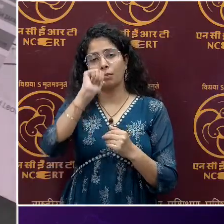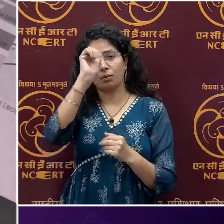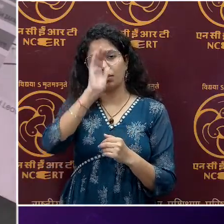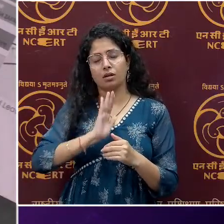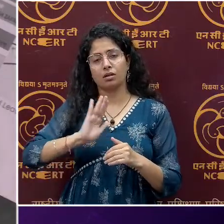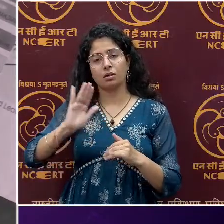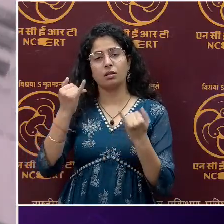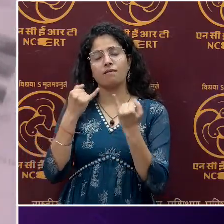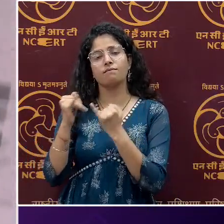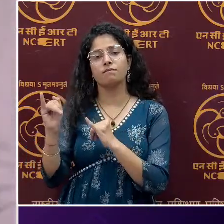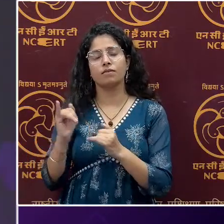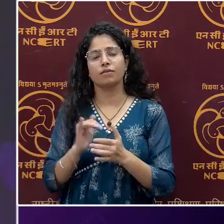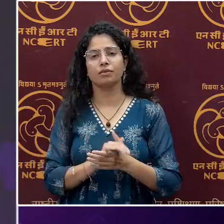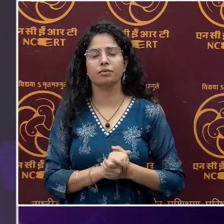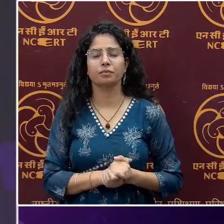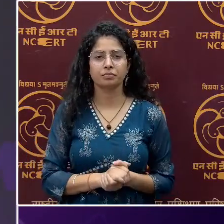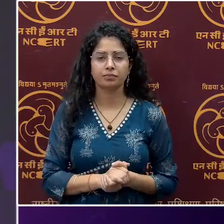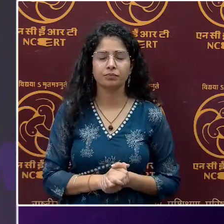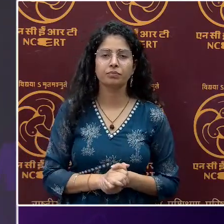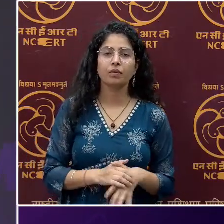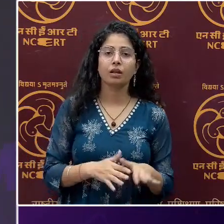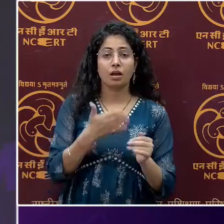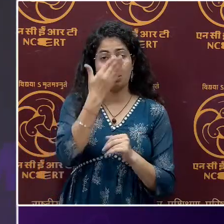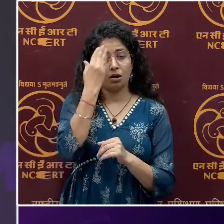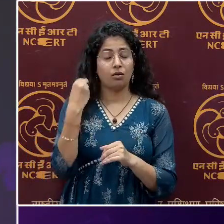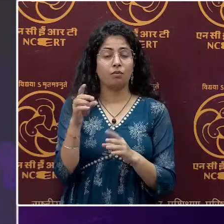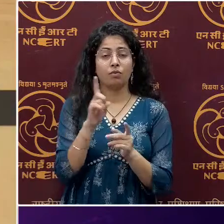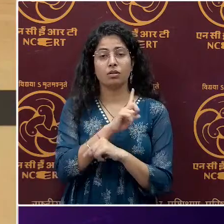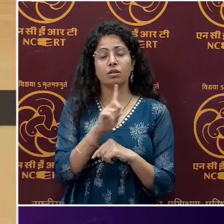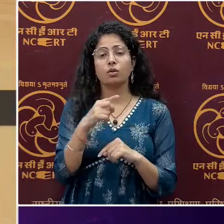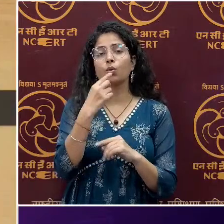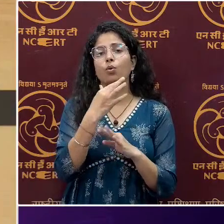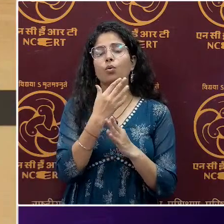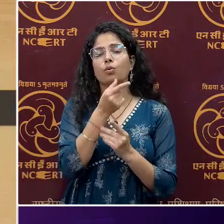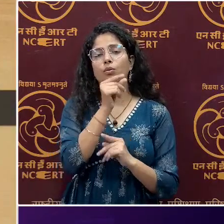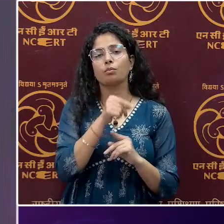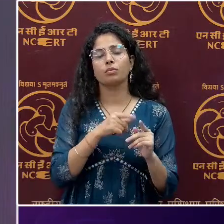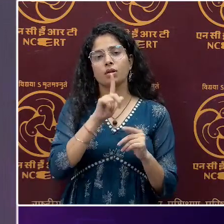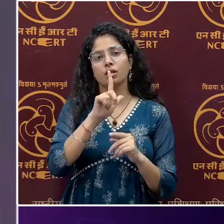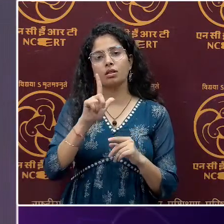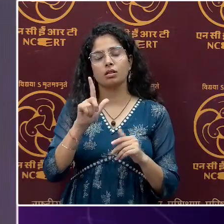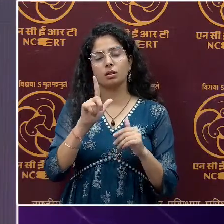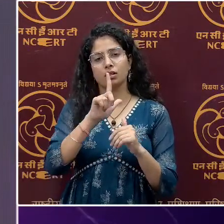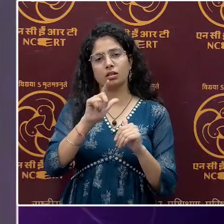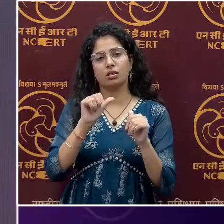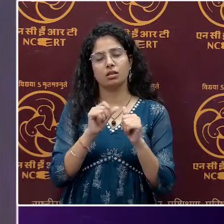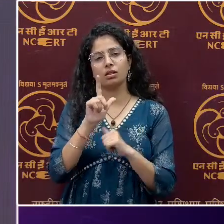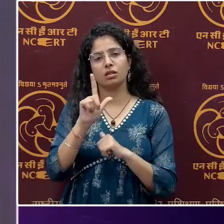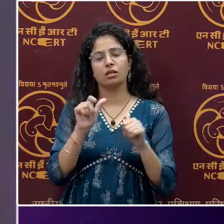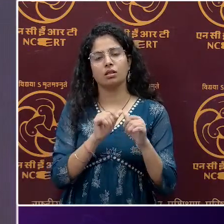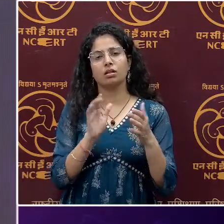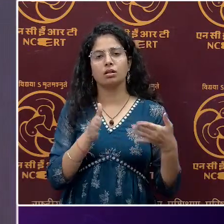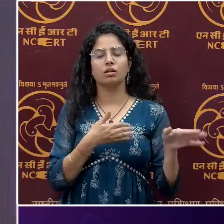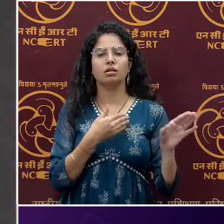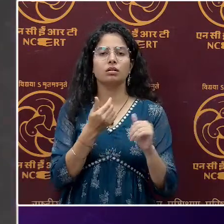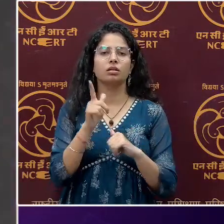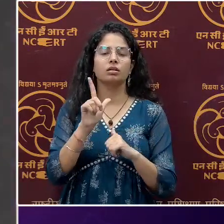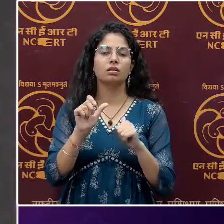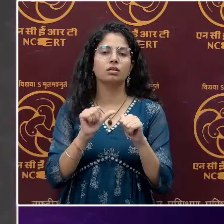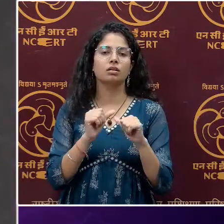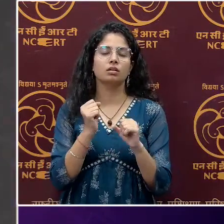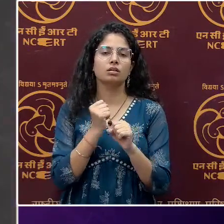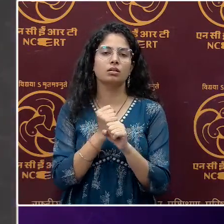That's right, and not to mention not to forget Lala Lajpat Rai and Lal Bahadur Shastri. Yes, ma'am. And